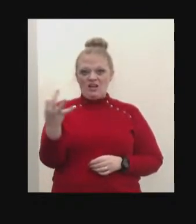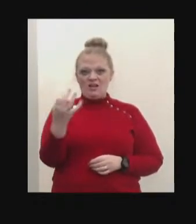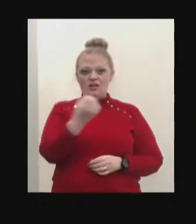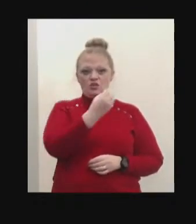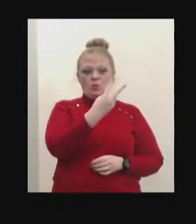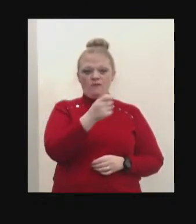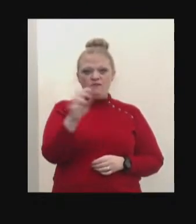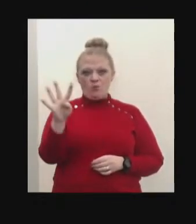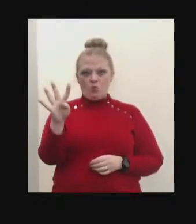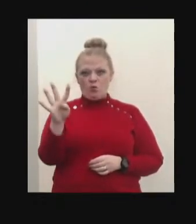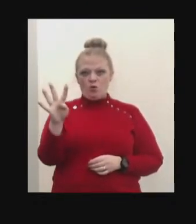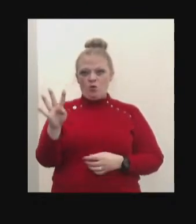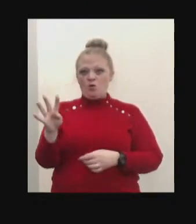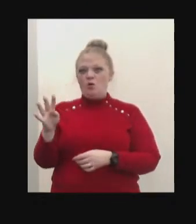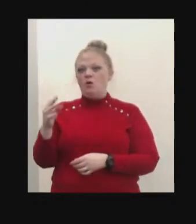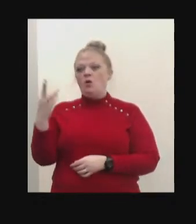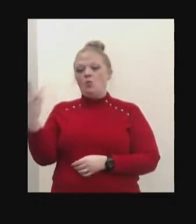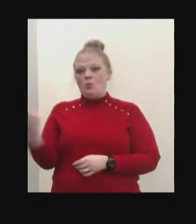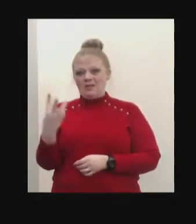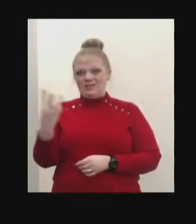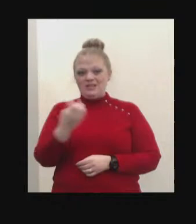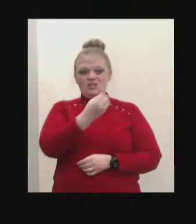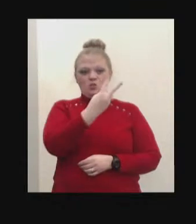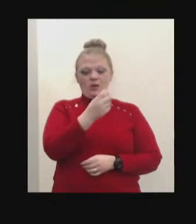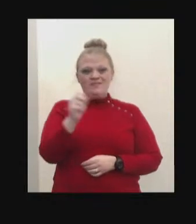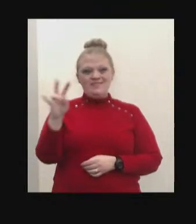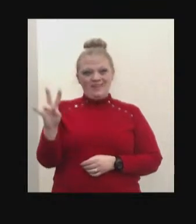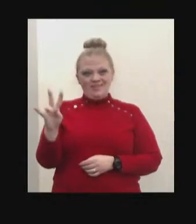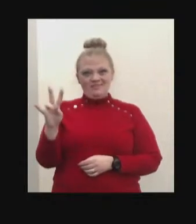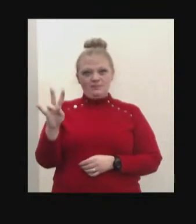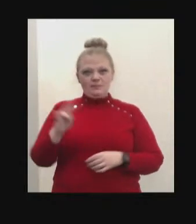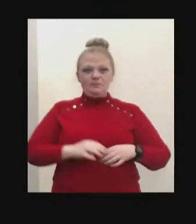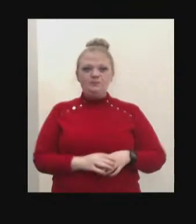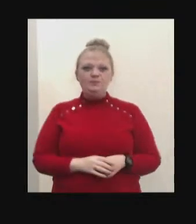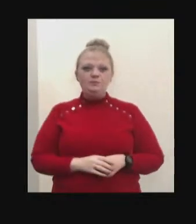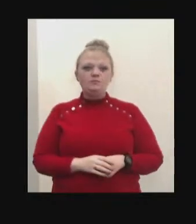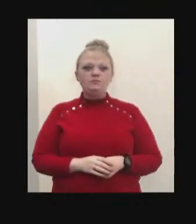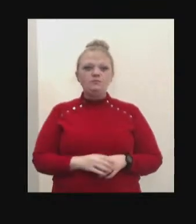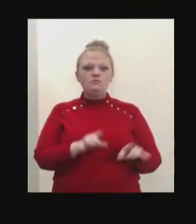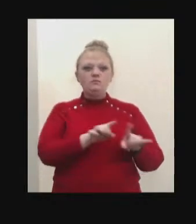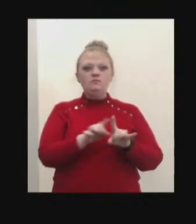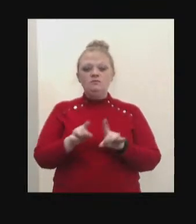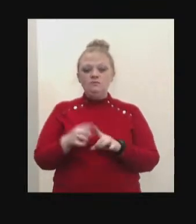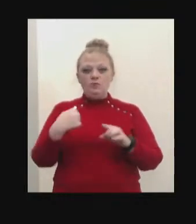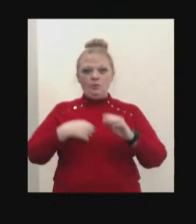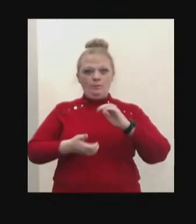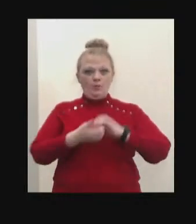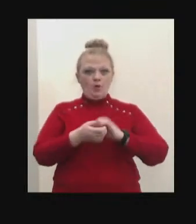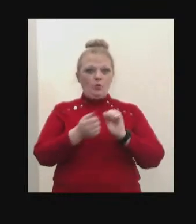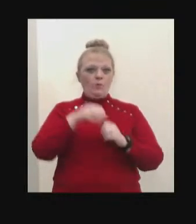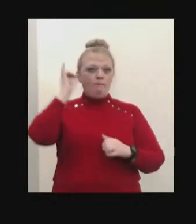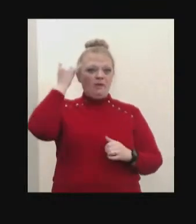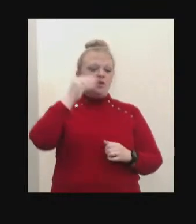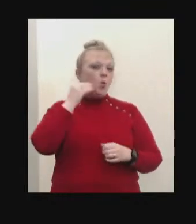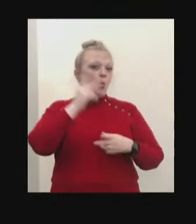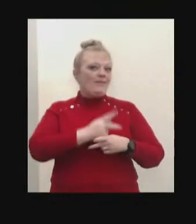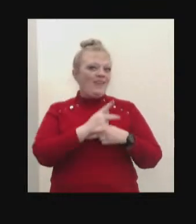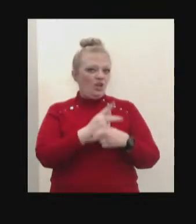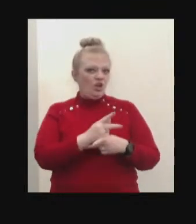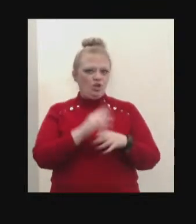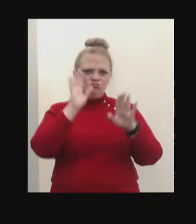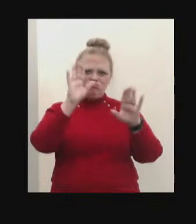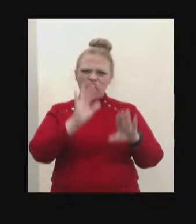except on Wednesdays we extend our hours till 7 p.m. Also, we've been partnering with Buffalo Home Care, our great partners